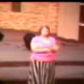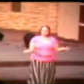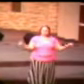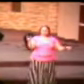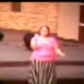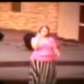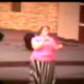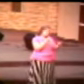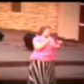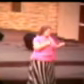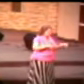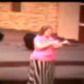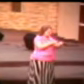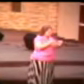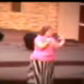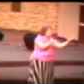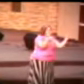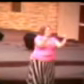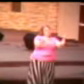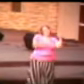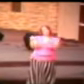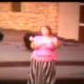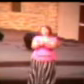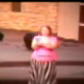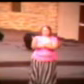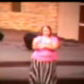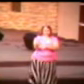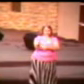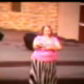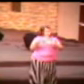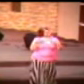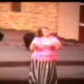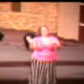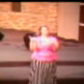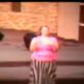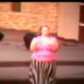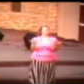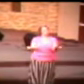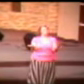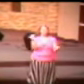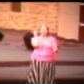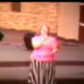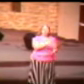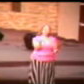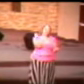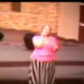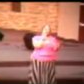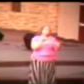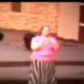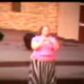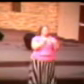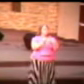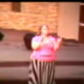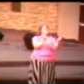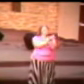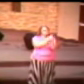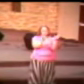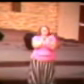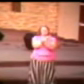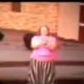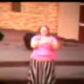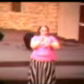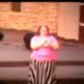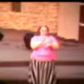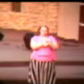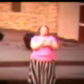property and possessions to give to anyone who had need. Every day they continued to meet together in the temple courts.